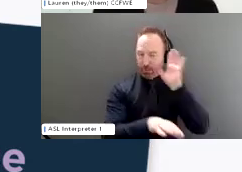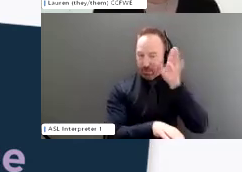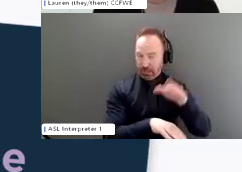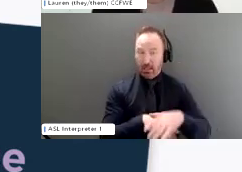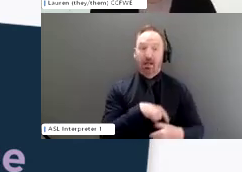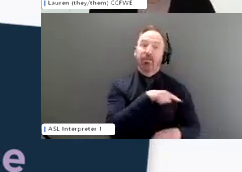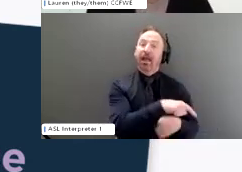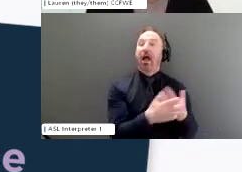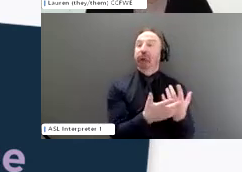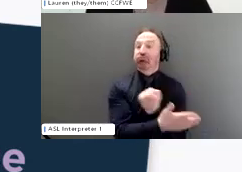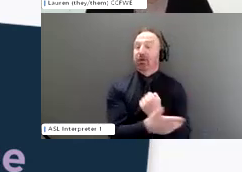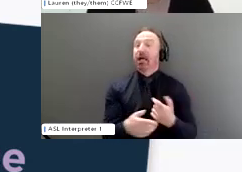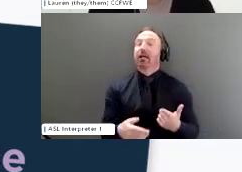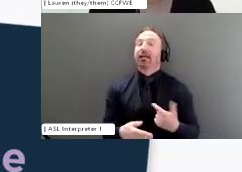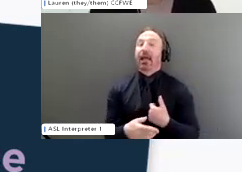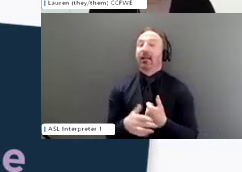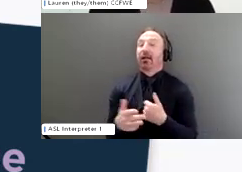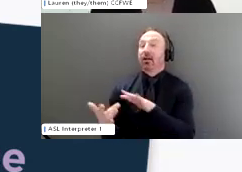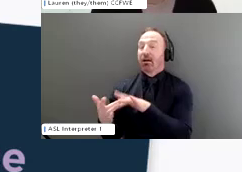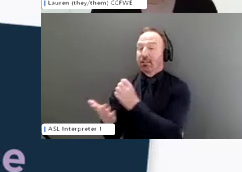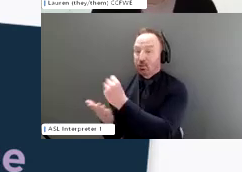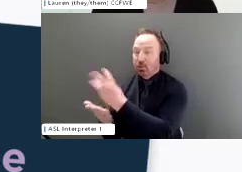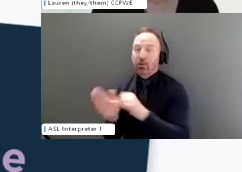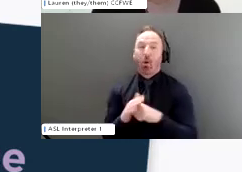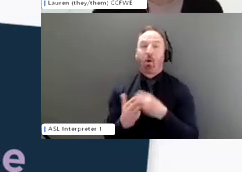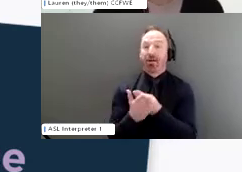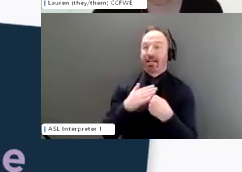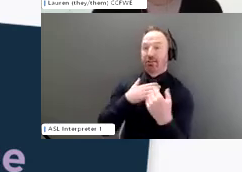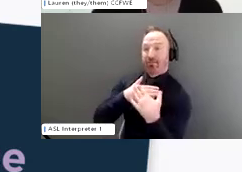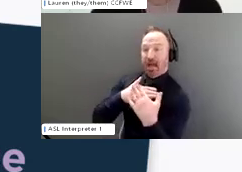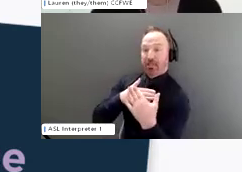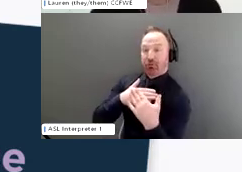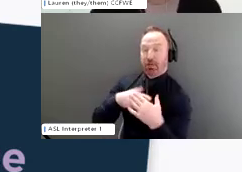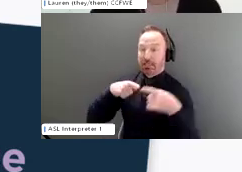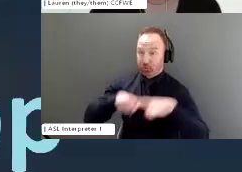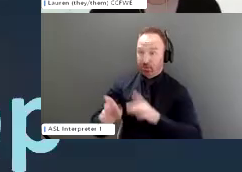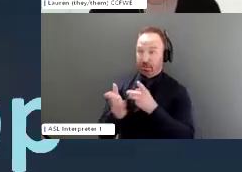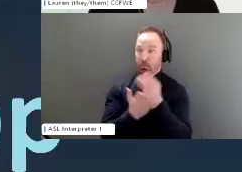worker and a financial advisor throughout and after the program.